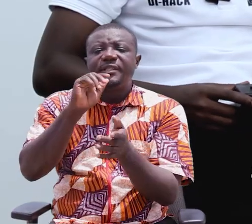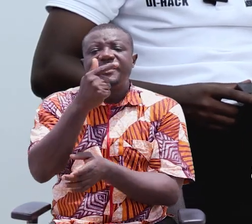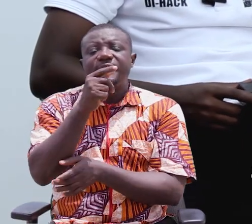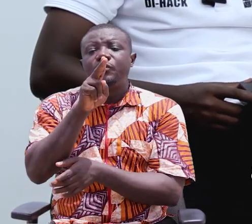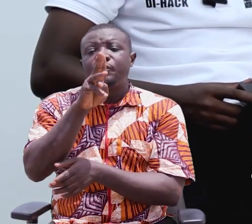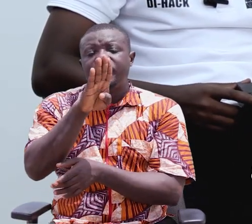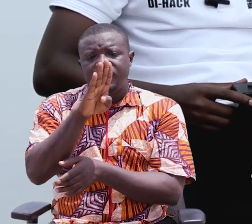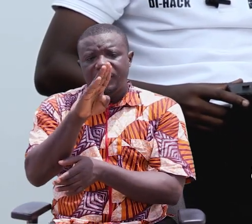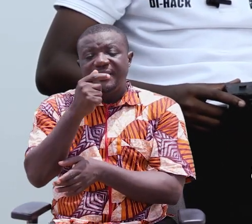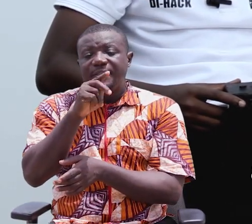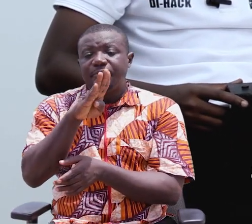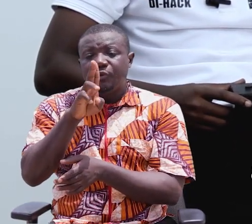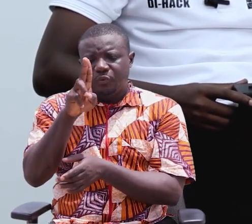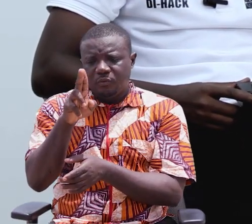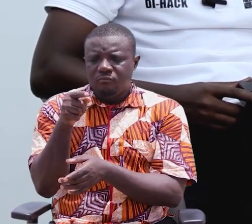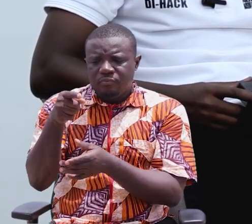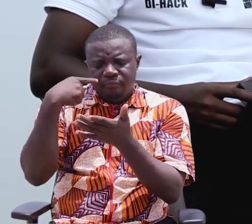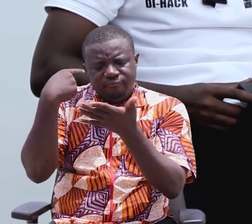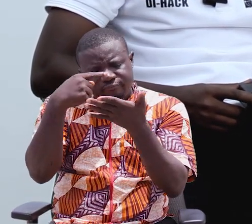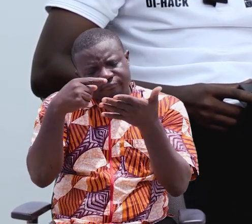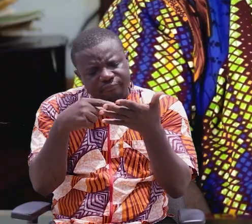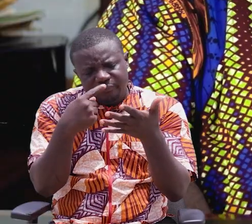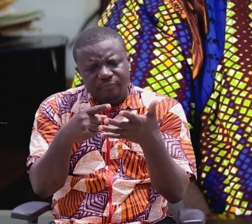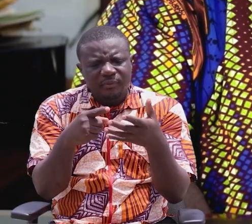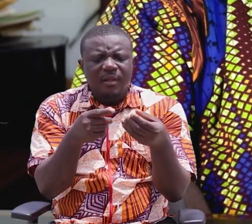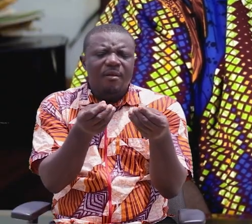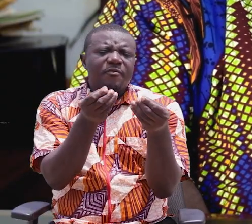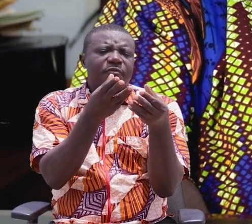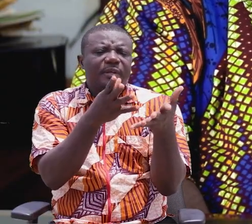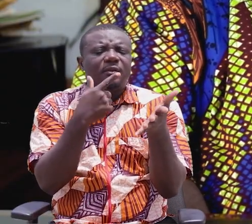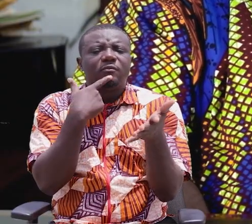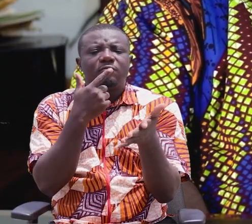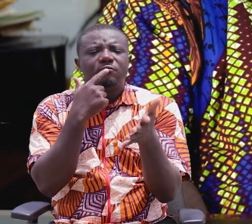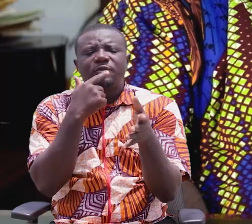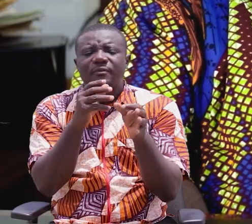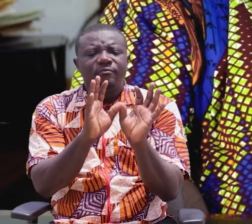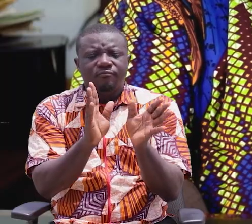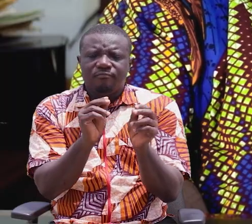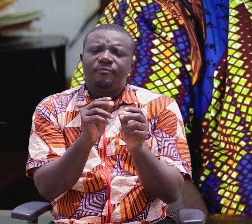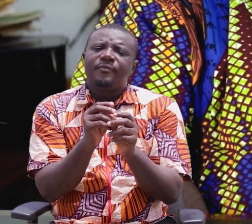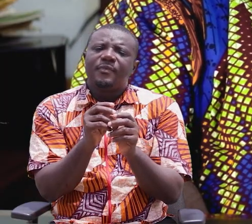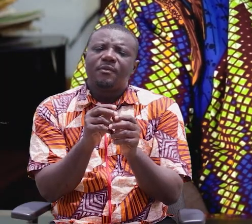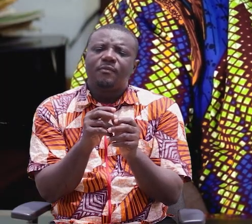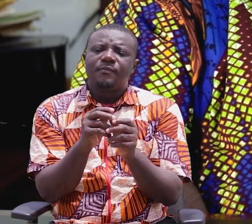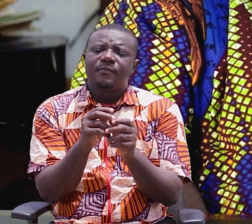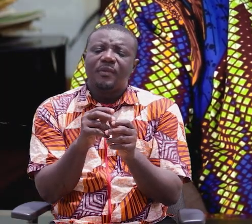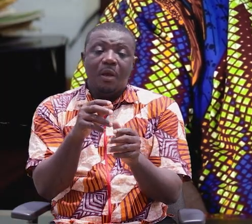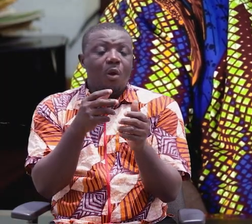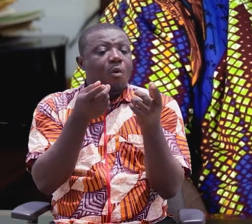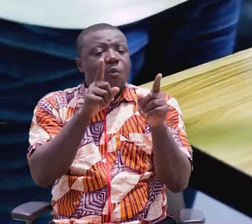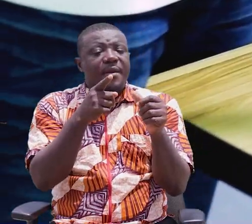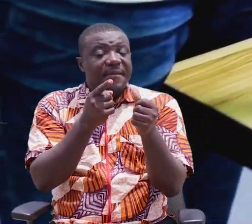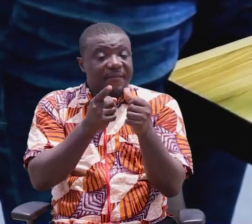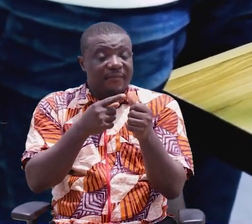model, we took it to Ghana Blind Union, where at Ghana Blind Union, the director also assessed the stick. Then he gave us some input and